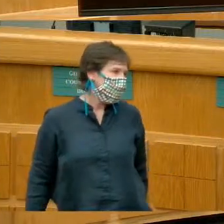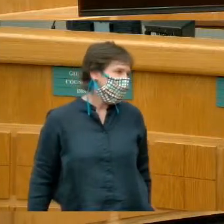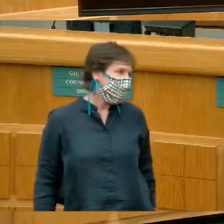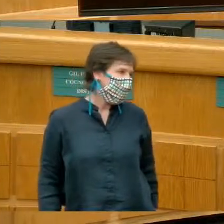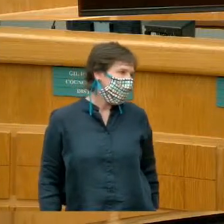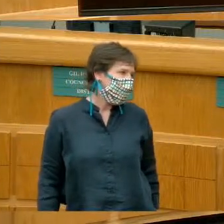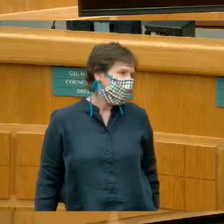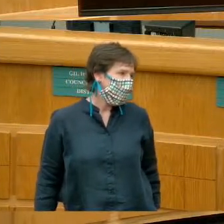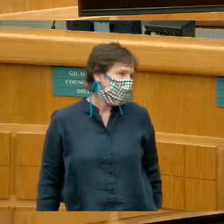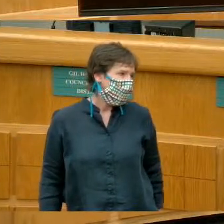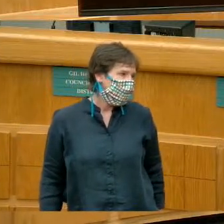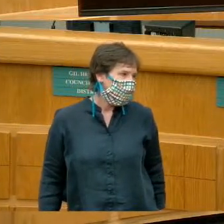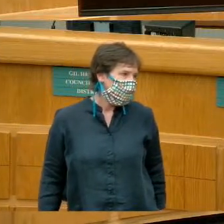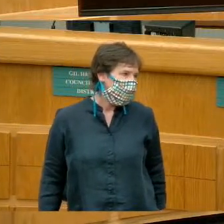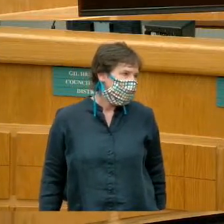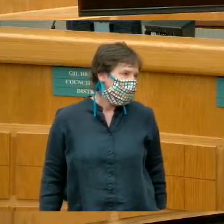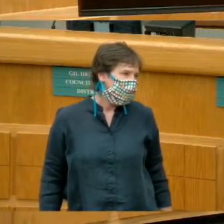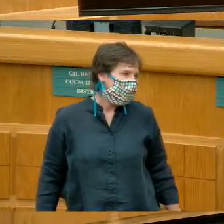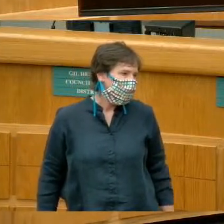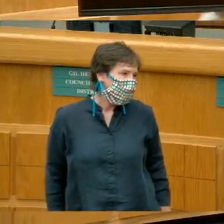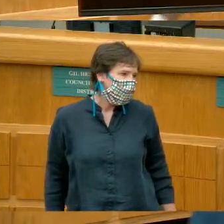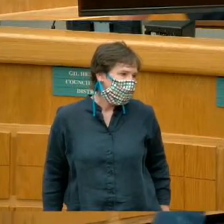814-8305, la clínica Amistad al